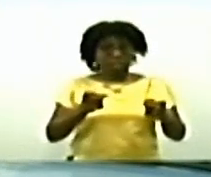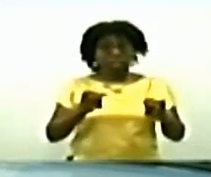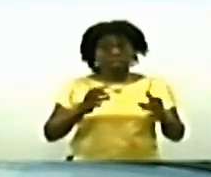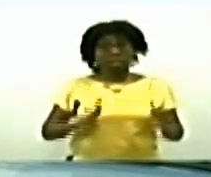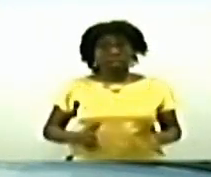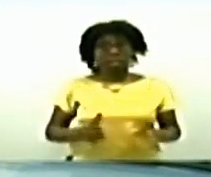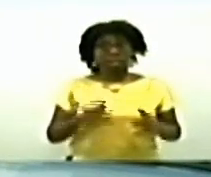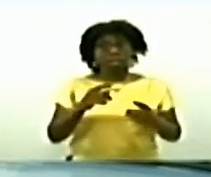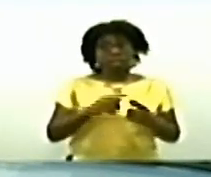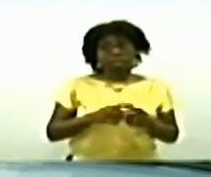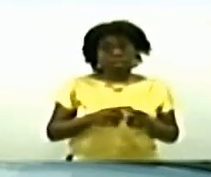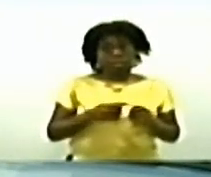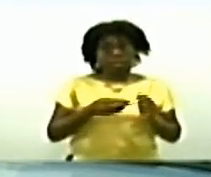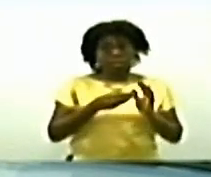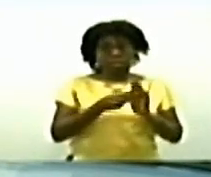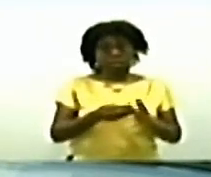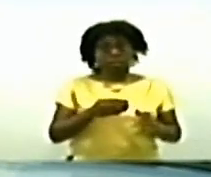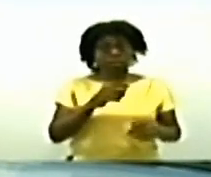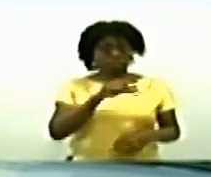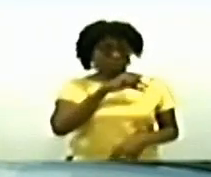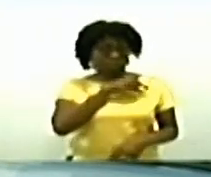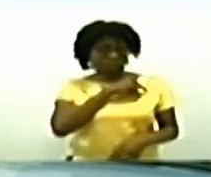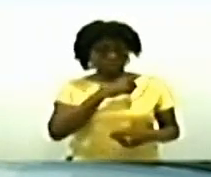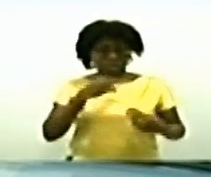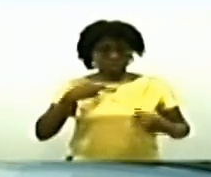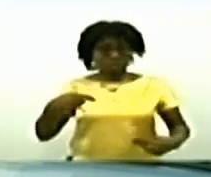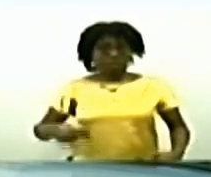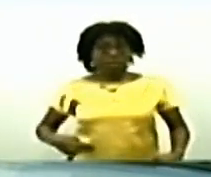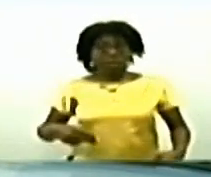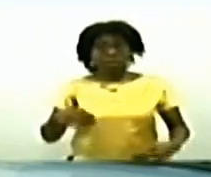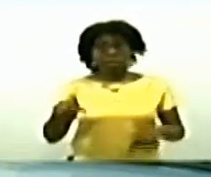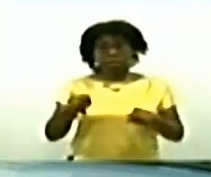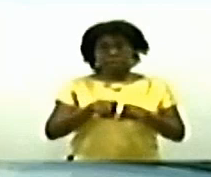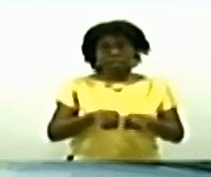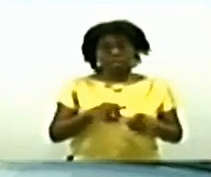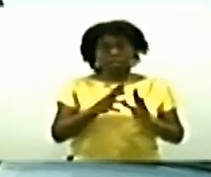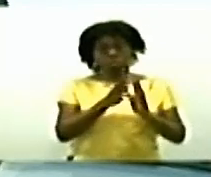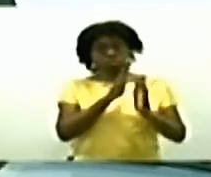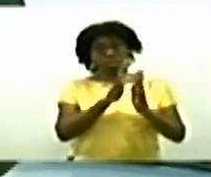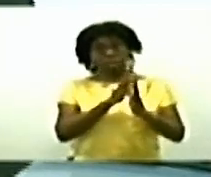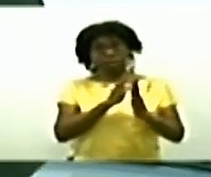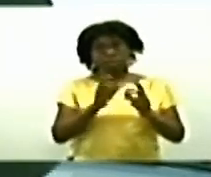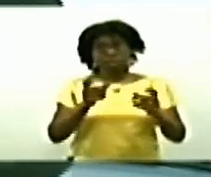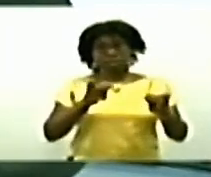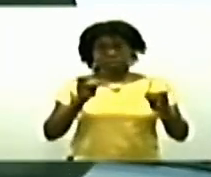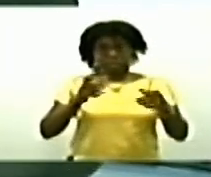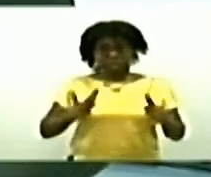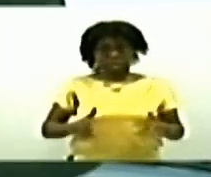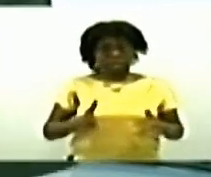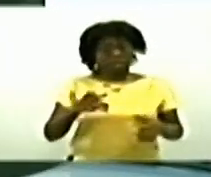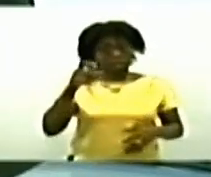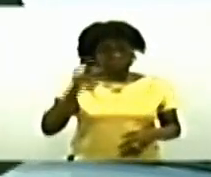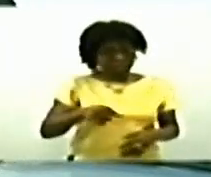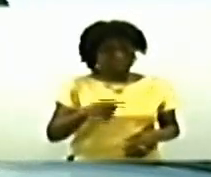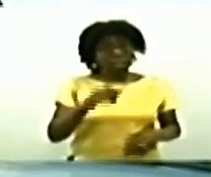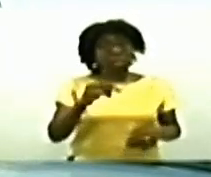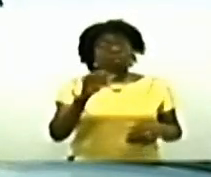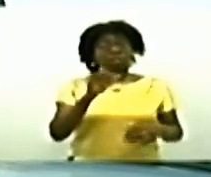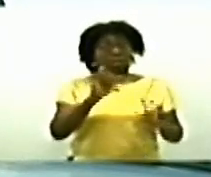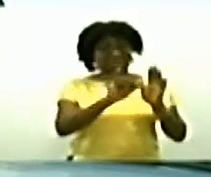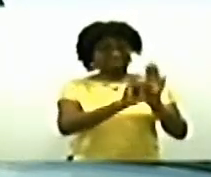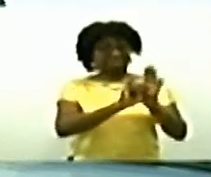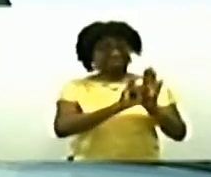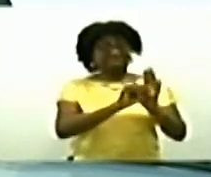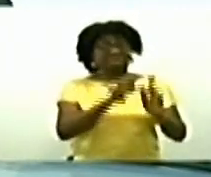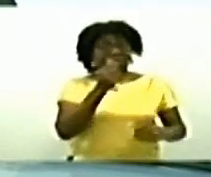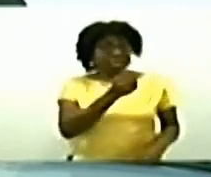appointment, remuneration, uniforms as a traffic warden. So this is critical for them to identify themselves out there while they're